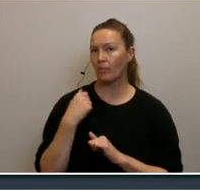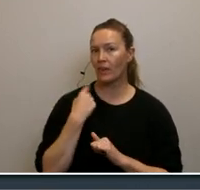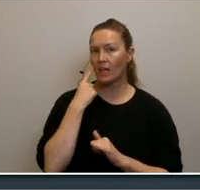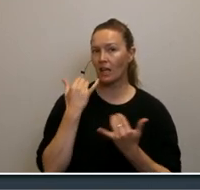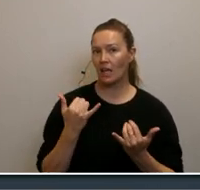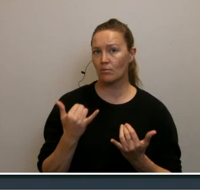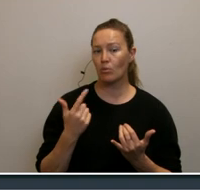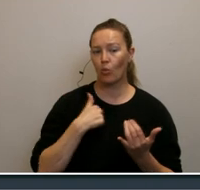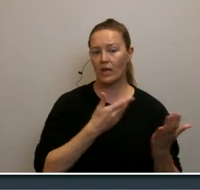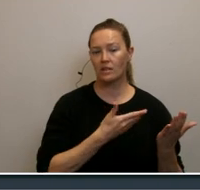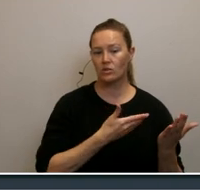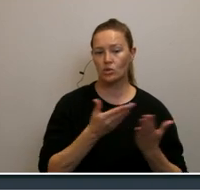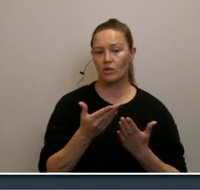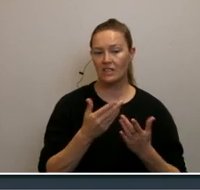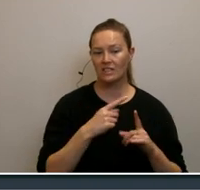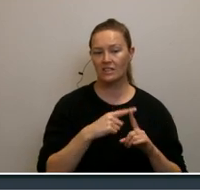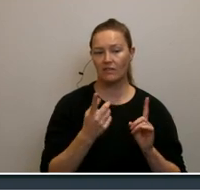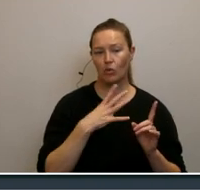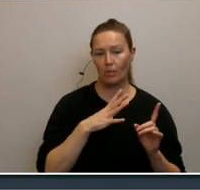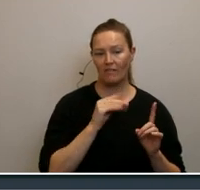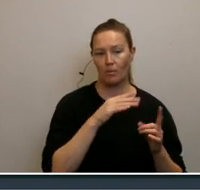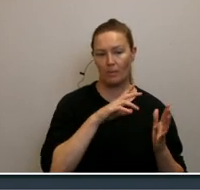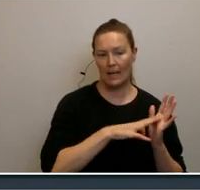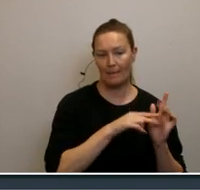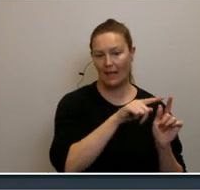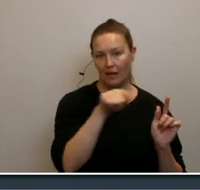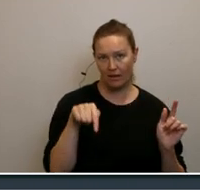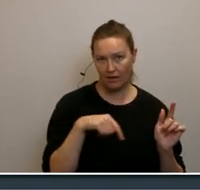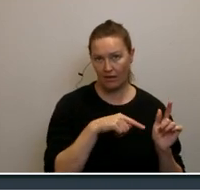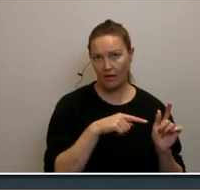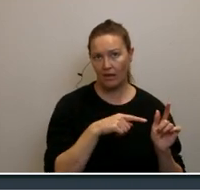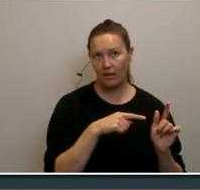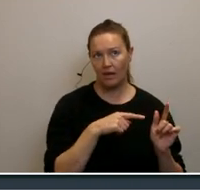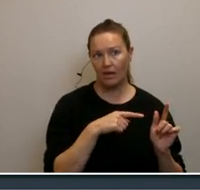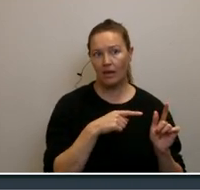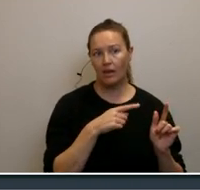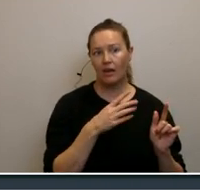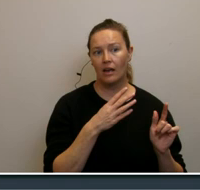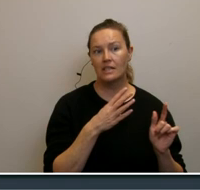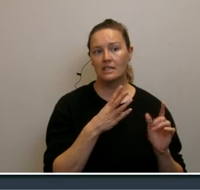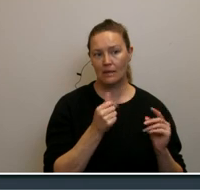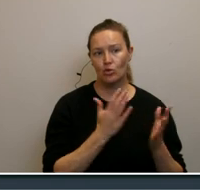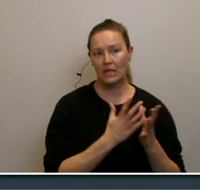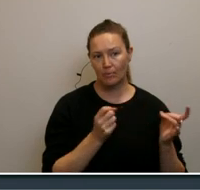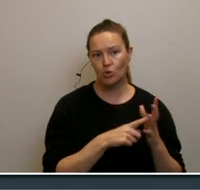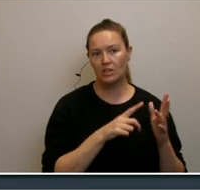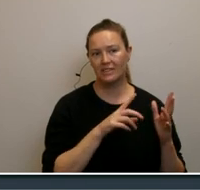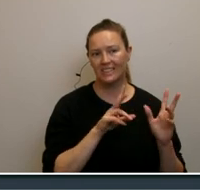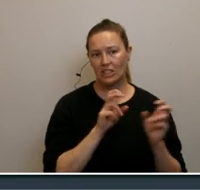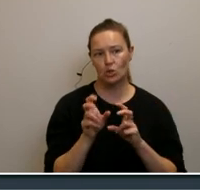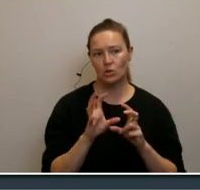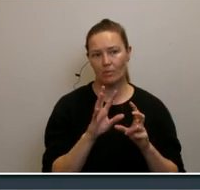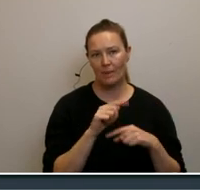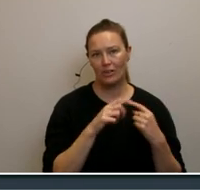currently at the moment we're servicing a whole lot of women from Napier anyway, and there are some significant challenges around travel for those